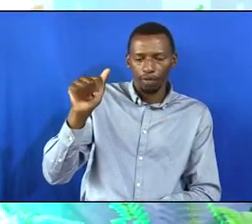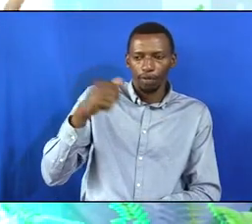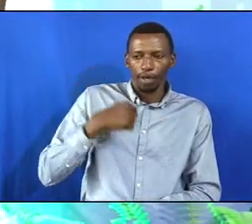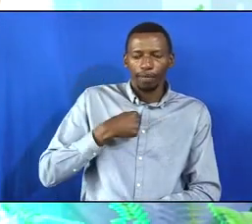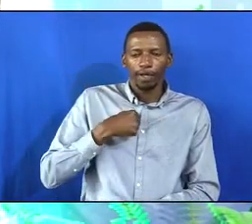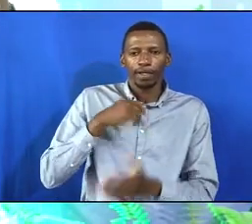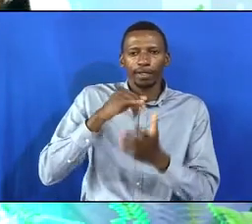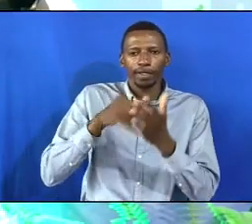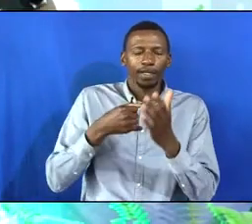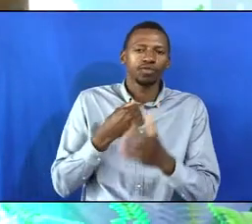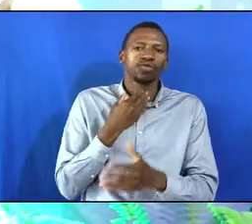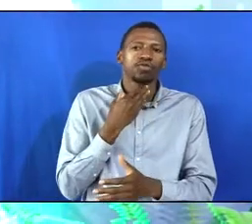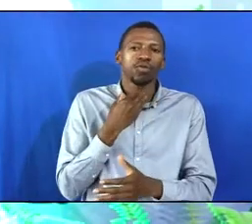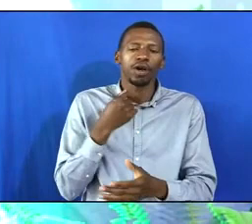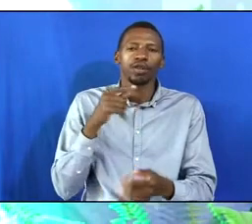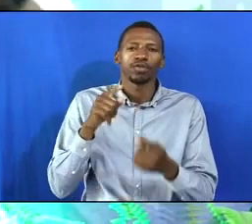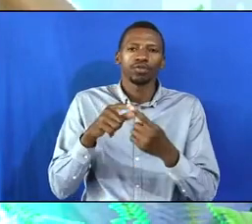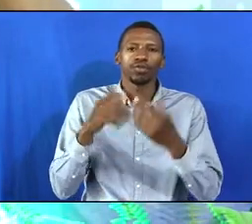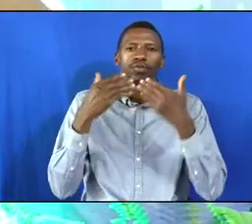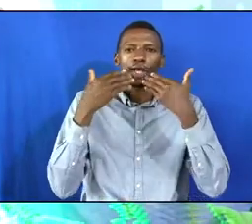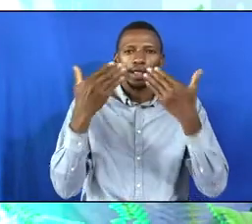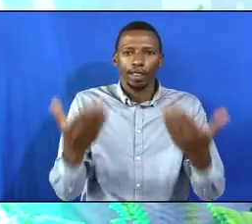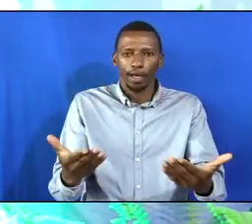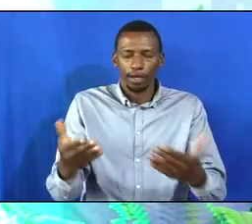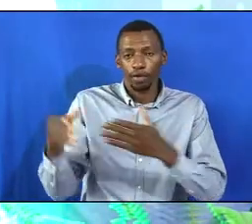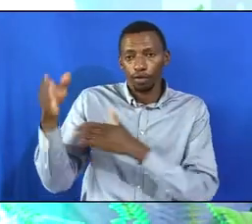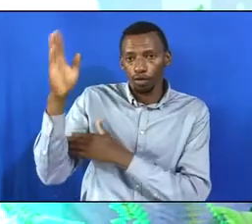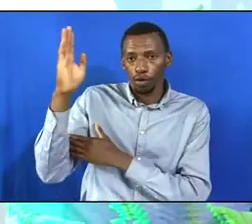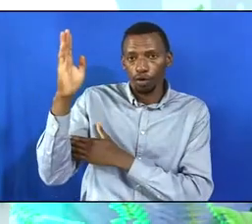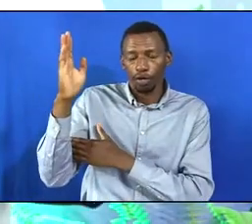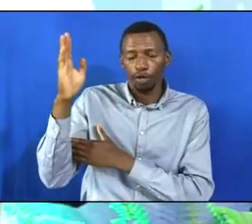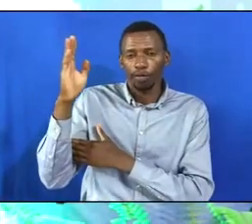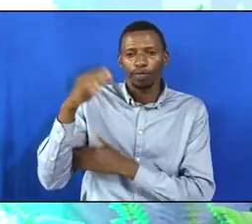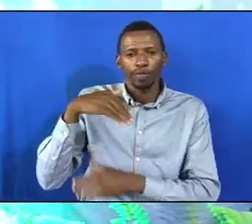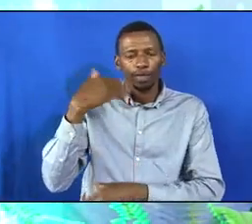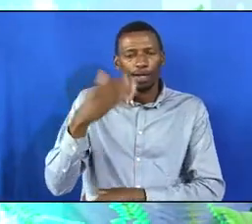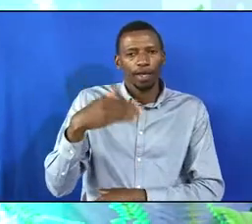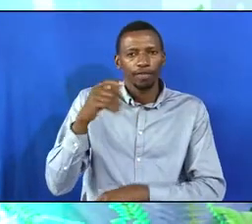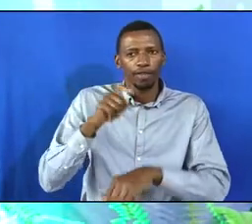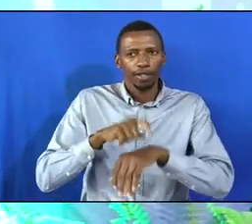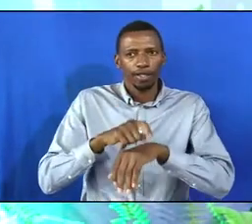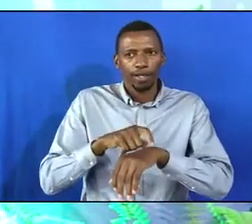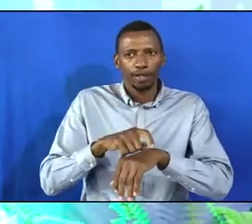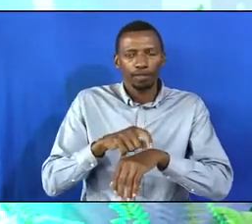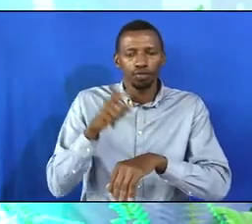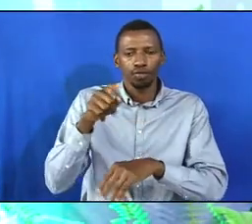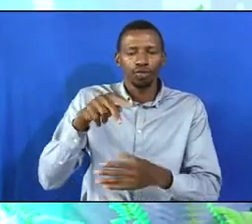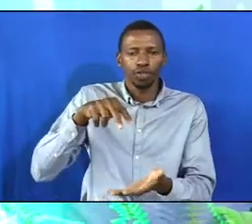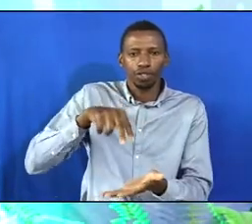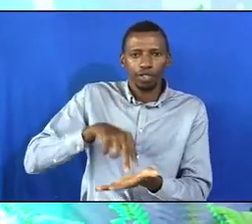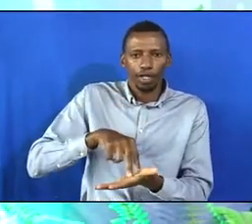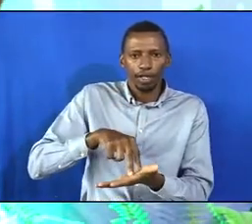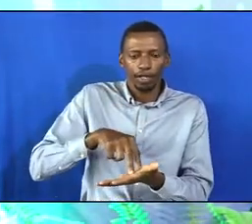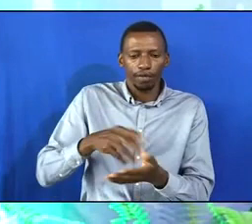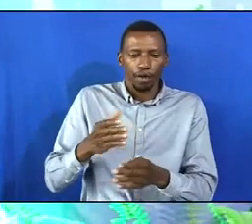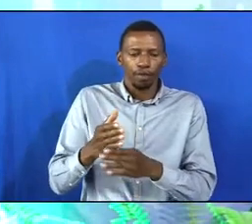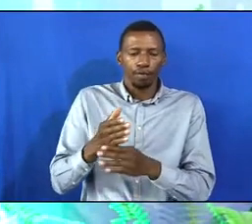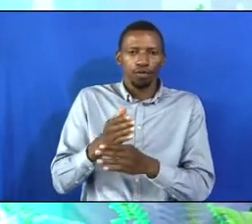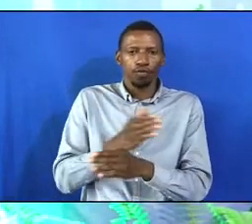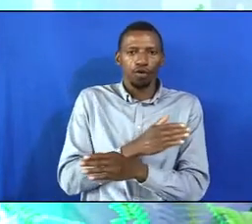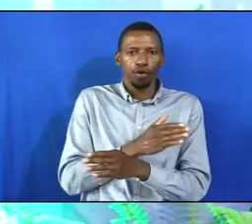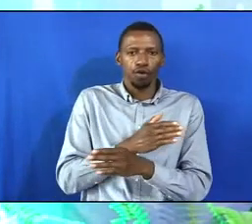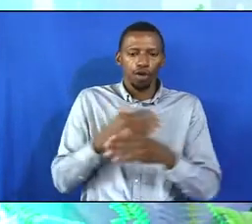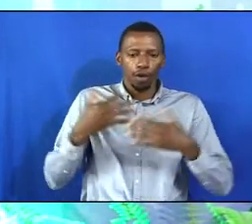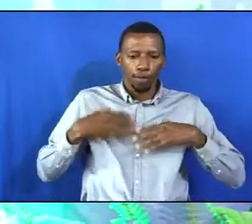just want to thank God that every time you're sitting in front of or you're standing in front of the saints like